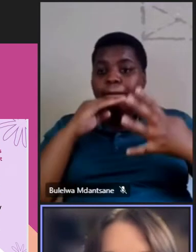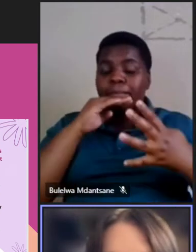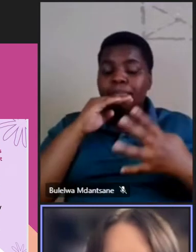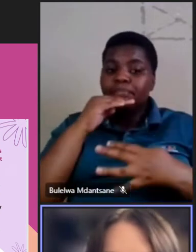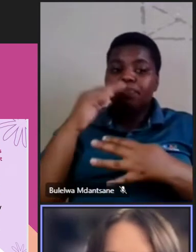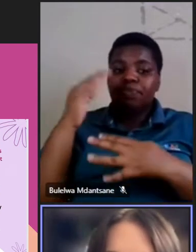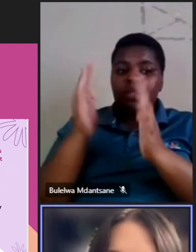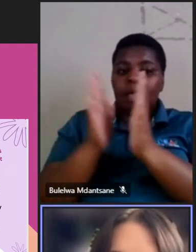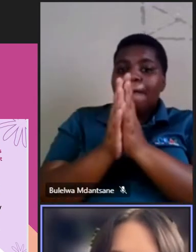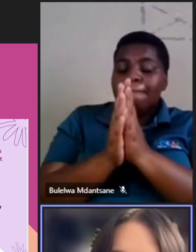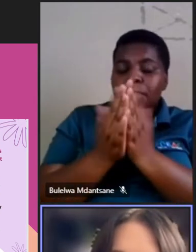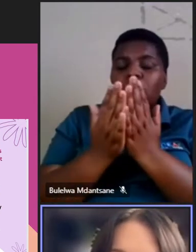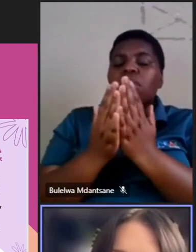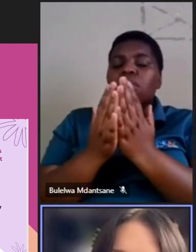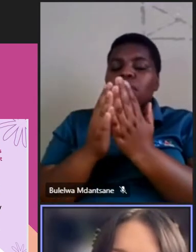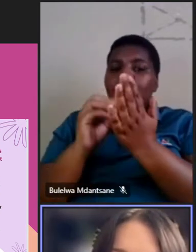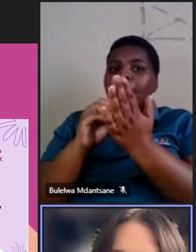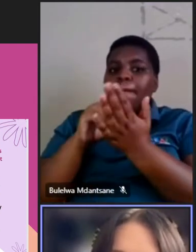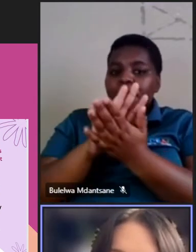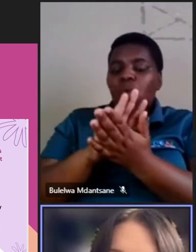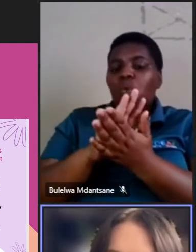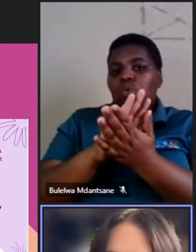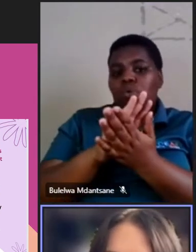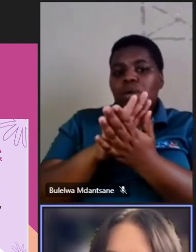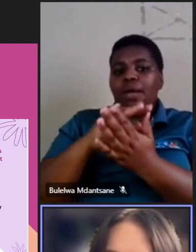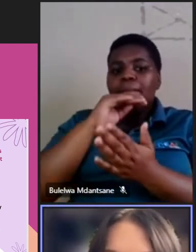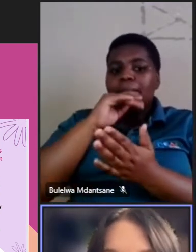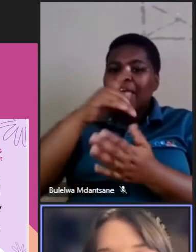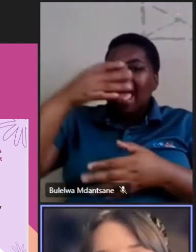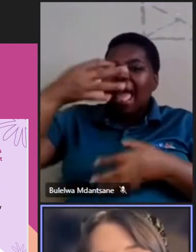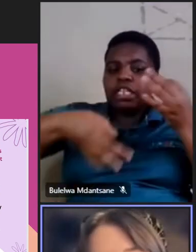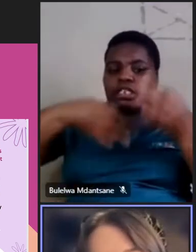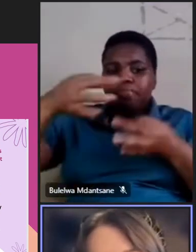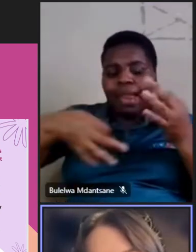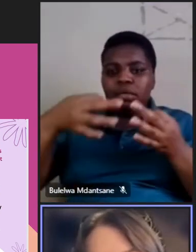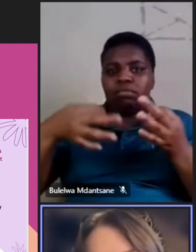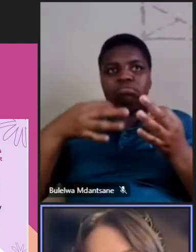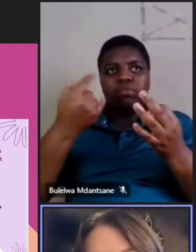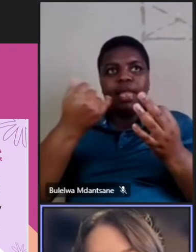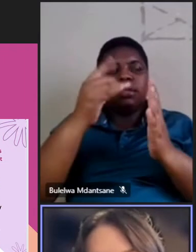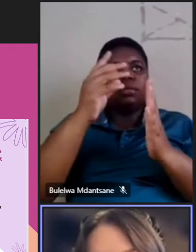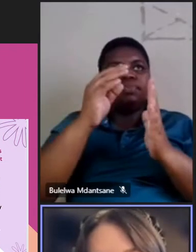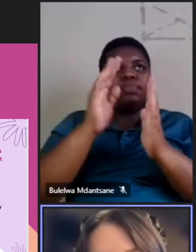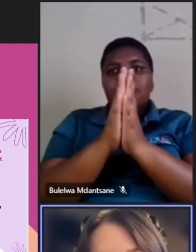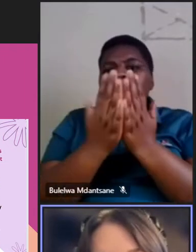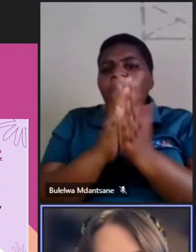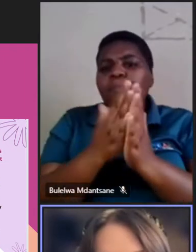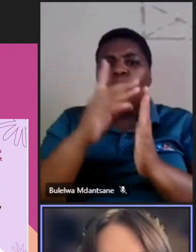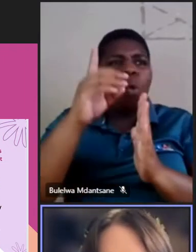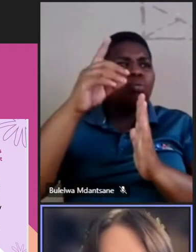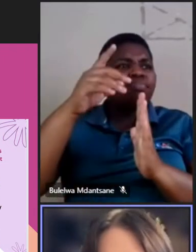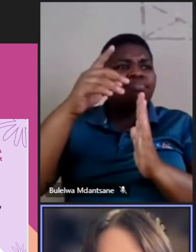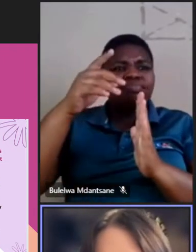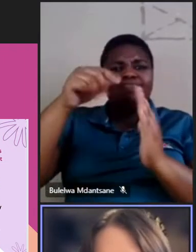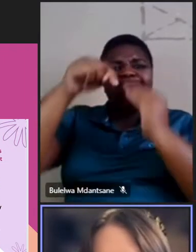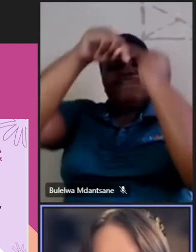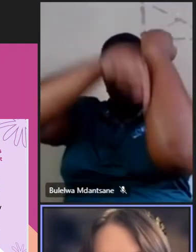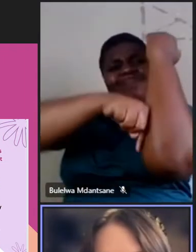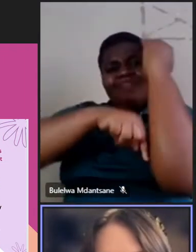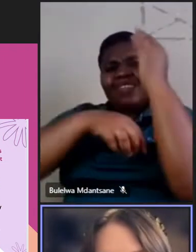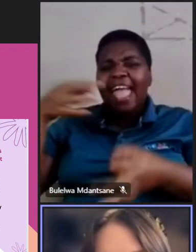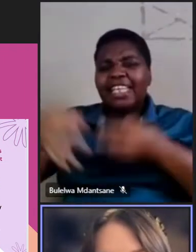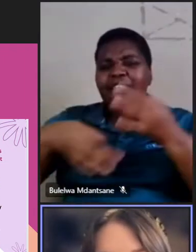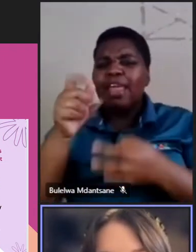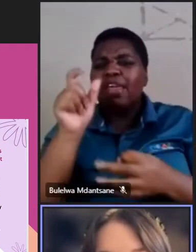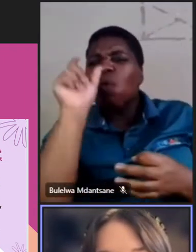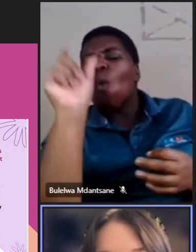book icon, which simply symbolizes a dictionary. So it provides explanations and definitions for words and phrases